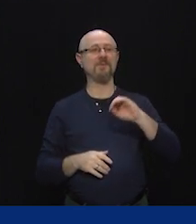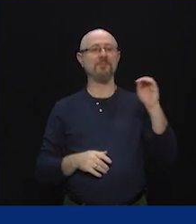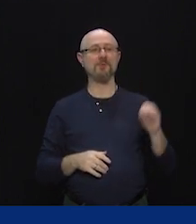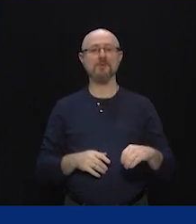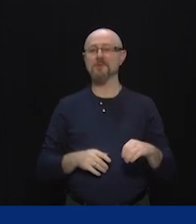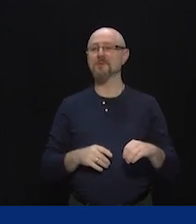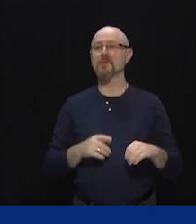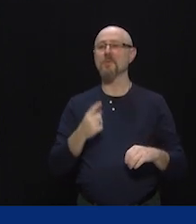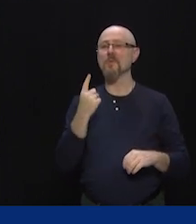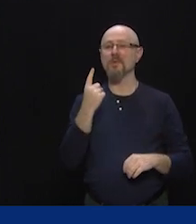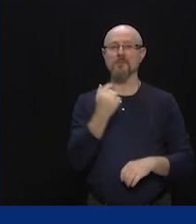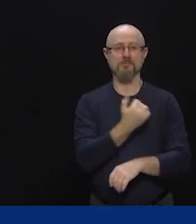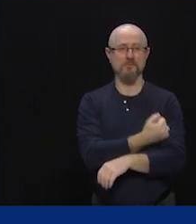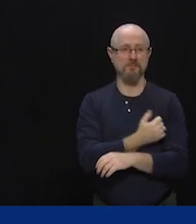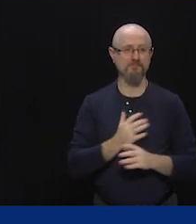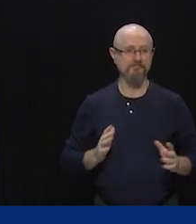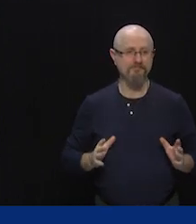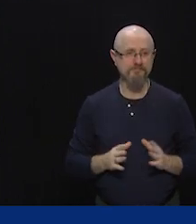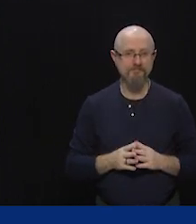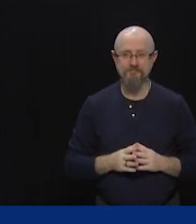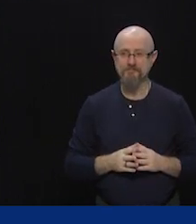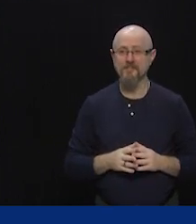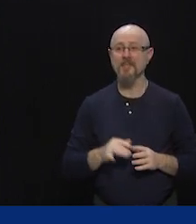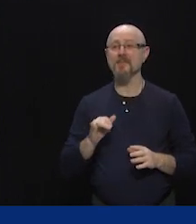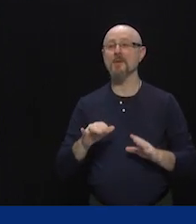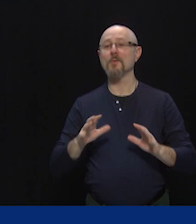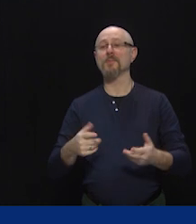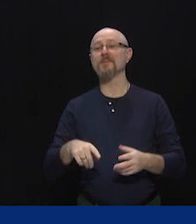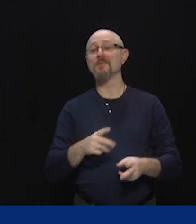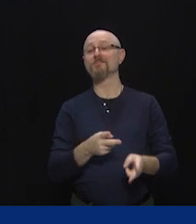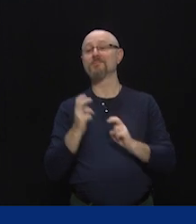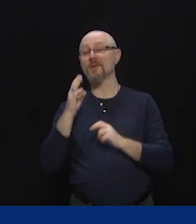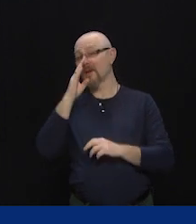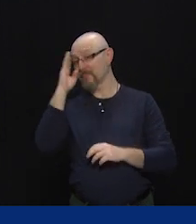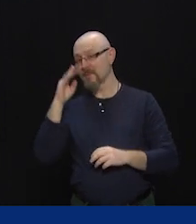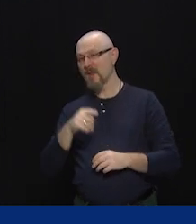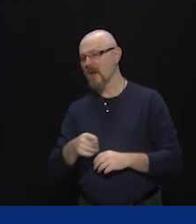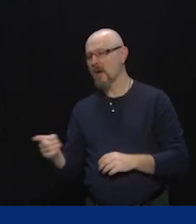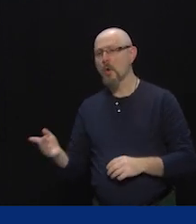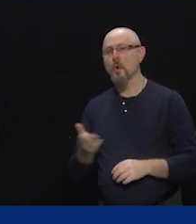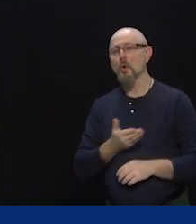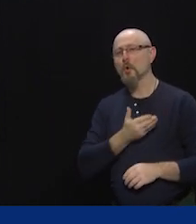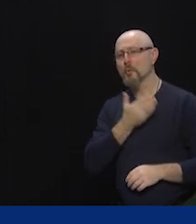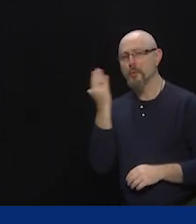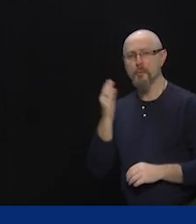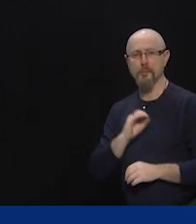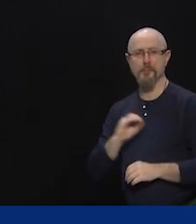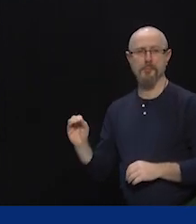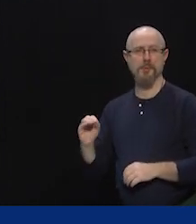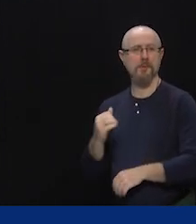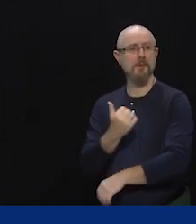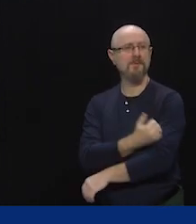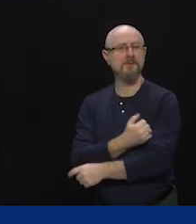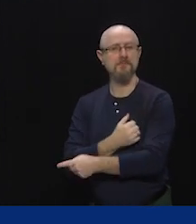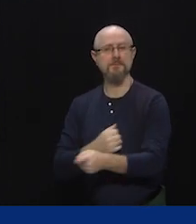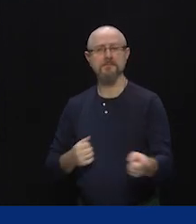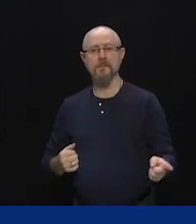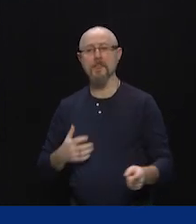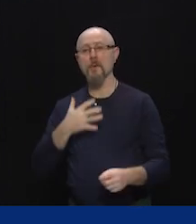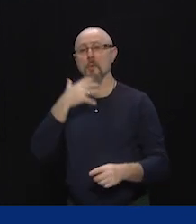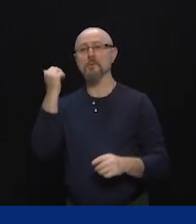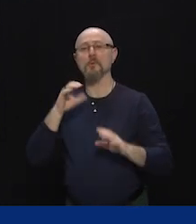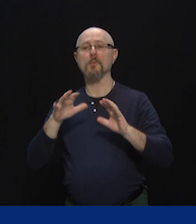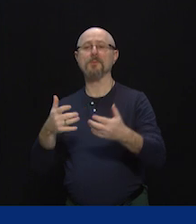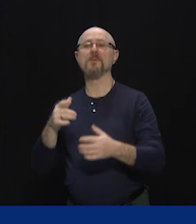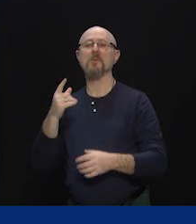one dose. In this group that was hospitalized, none had been vaccinated, and then the older group, about a quarter had been vaccinated, even